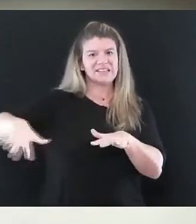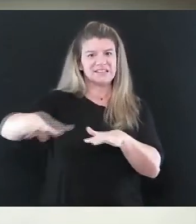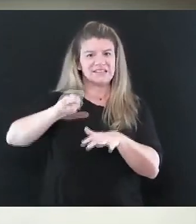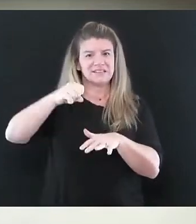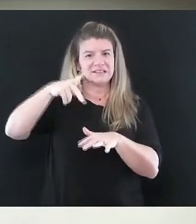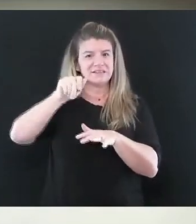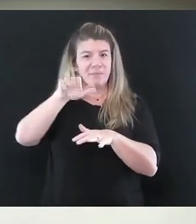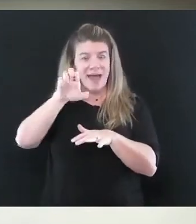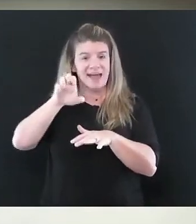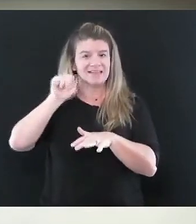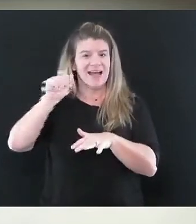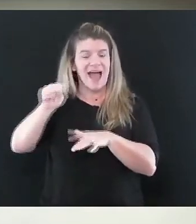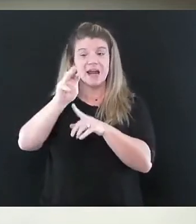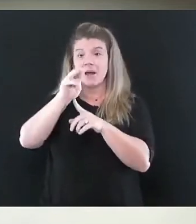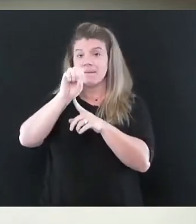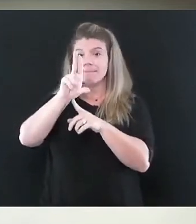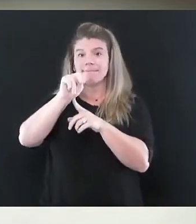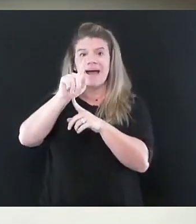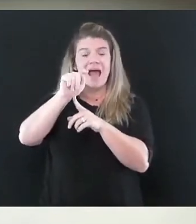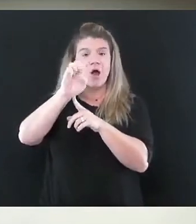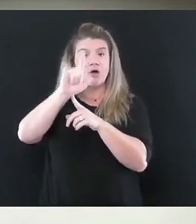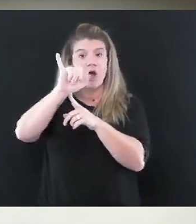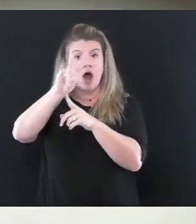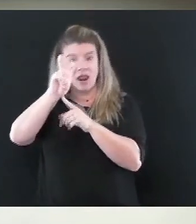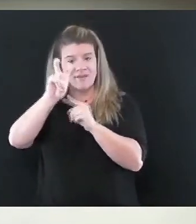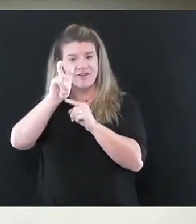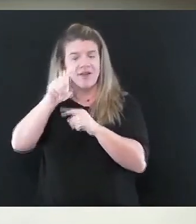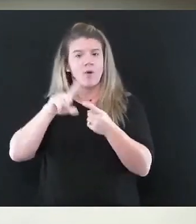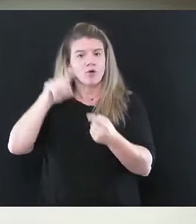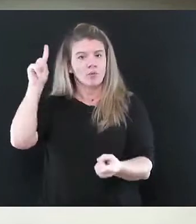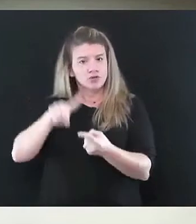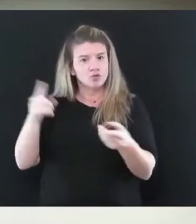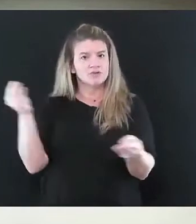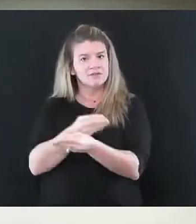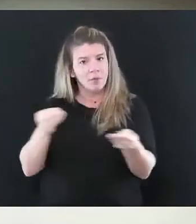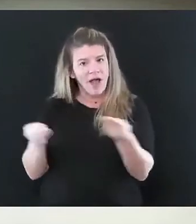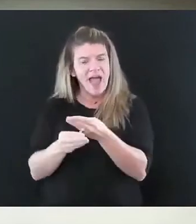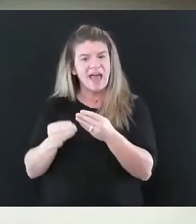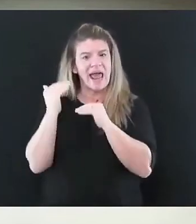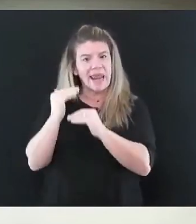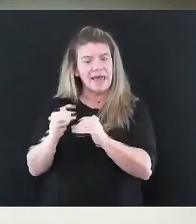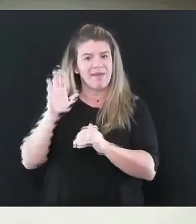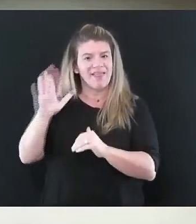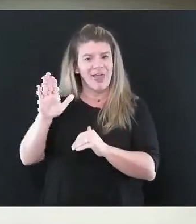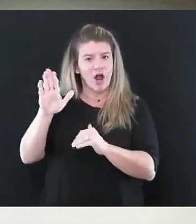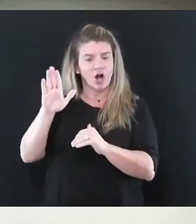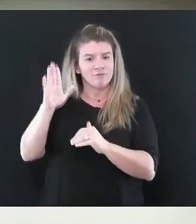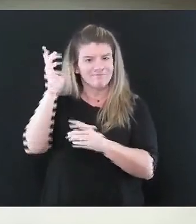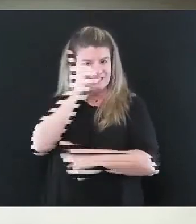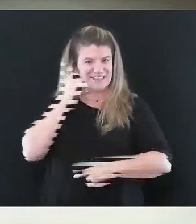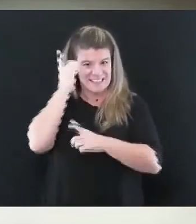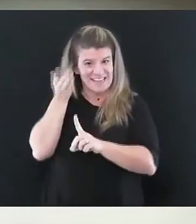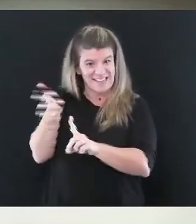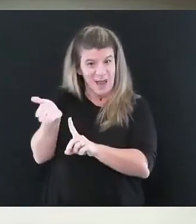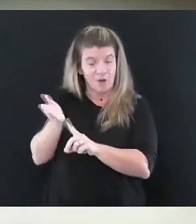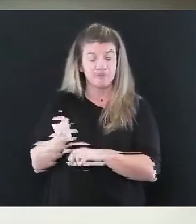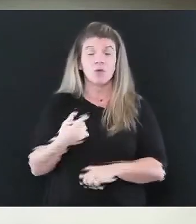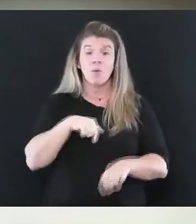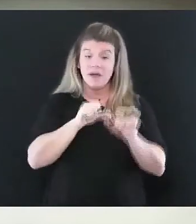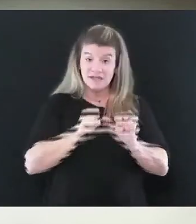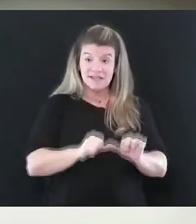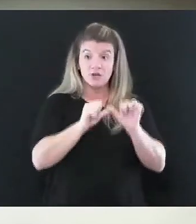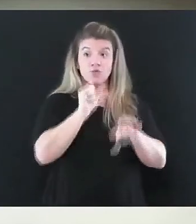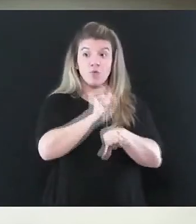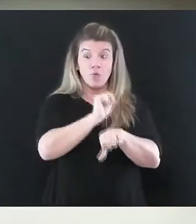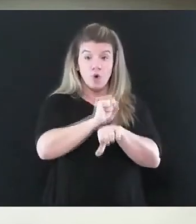an attempt to continue to reduce the spread and mitigate virus in that facility. Continue to work